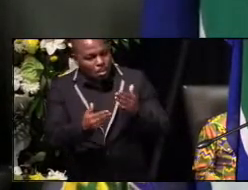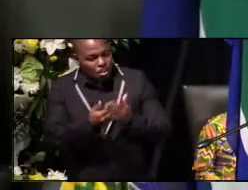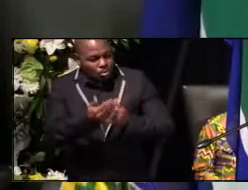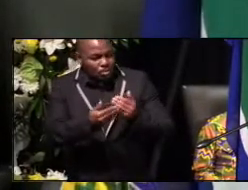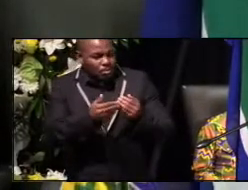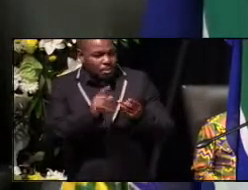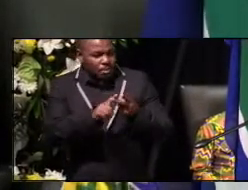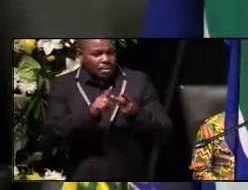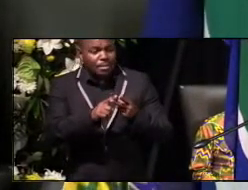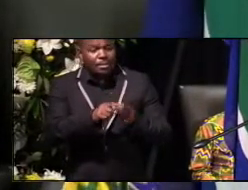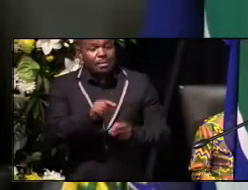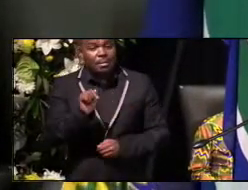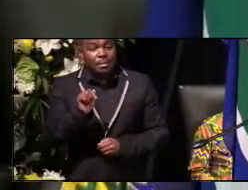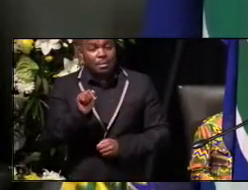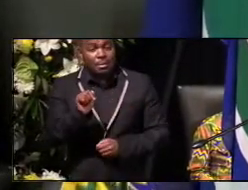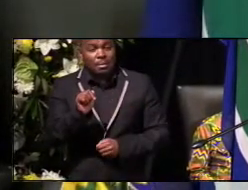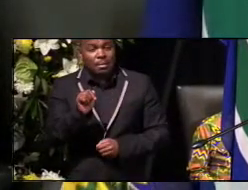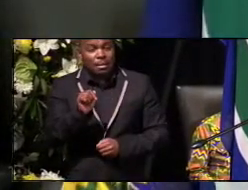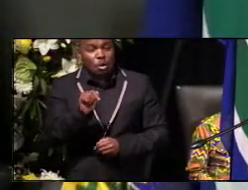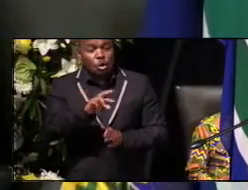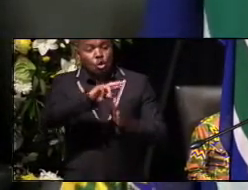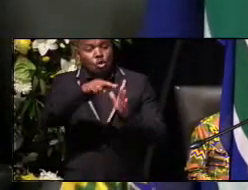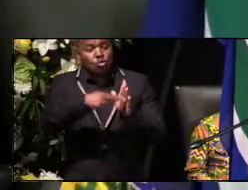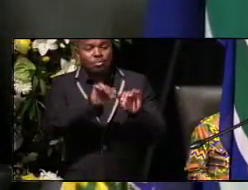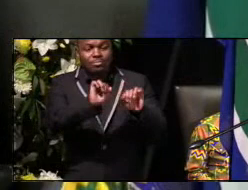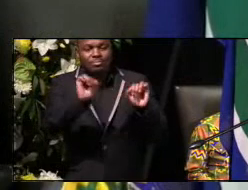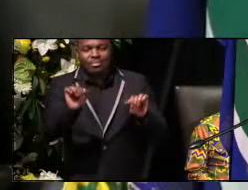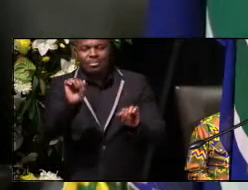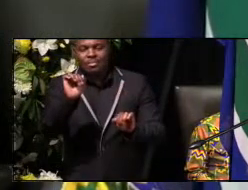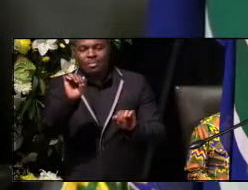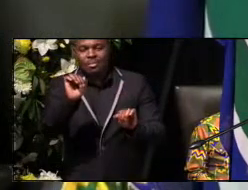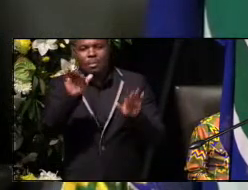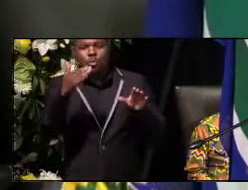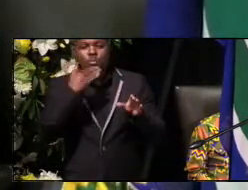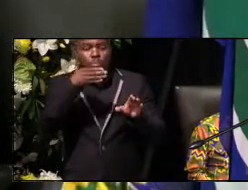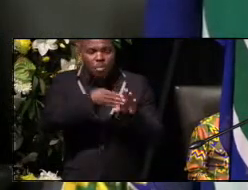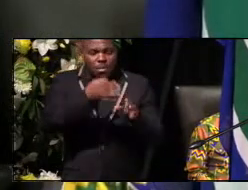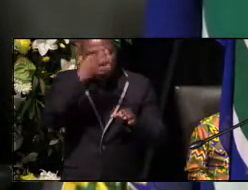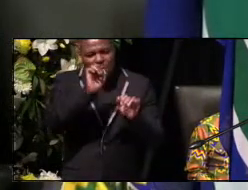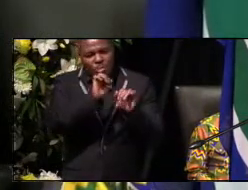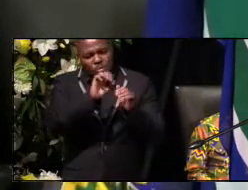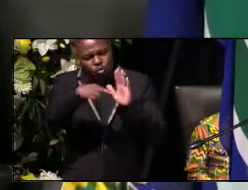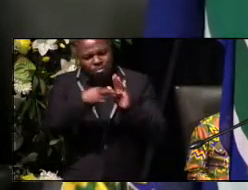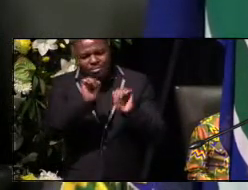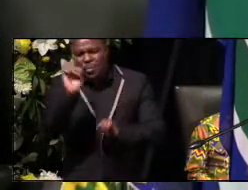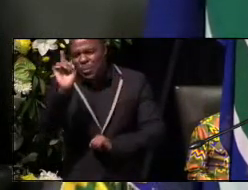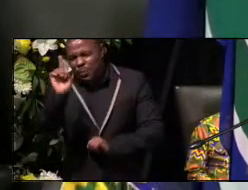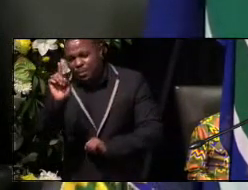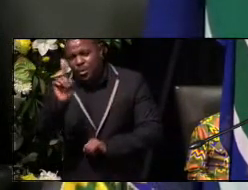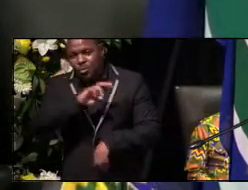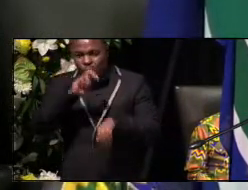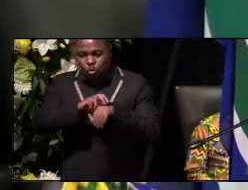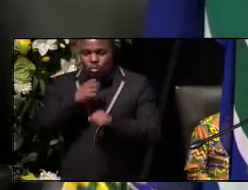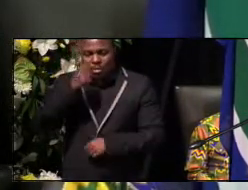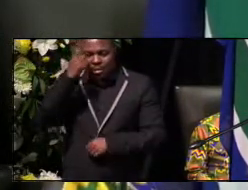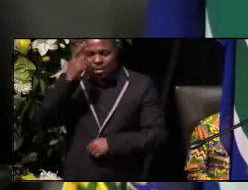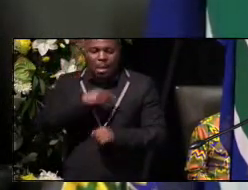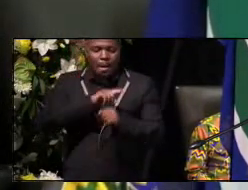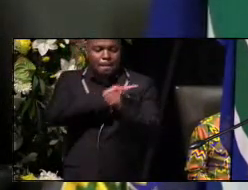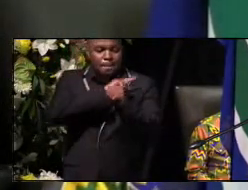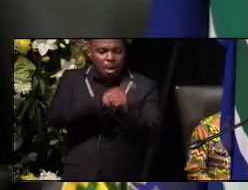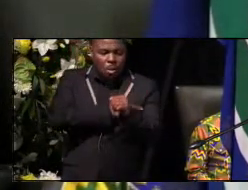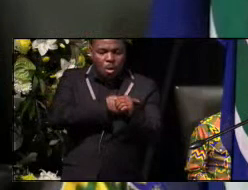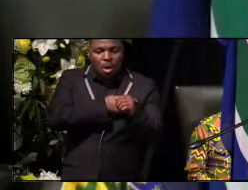is the role of each and every one the different roles in government we must understand the separation of powers